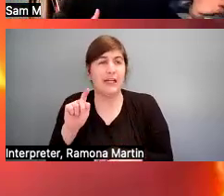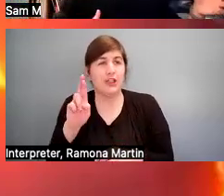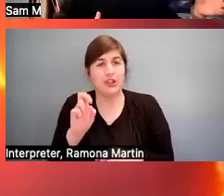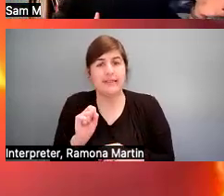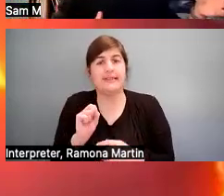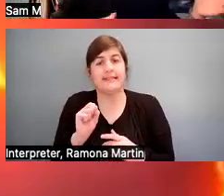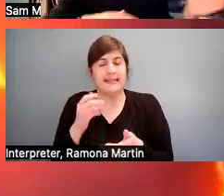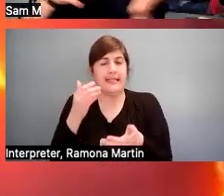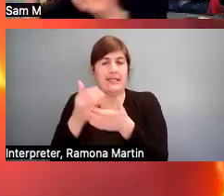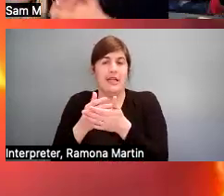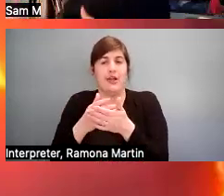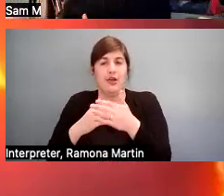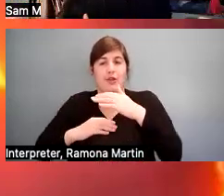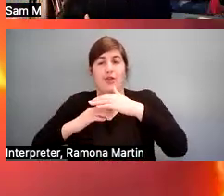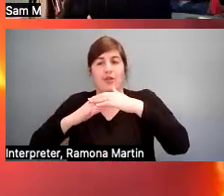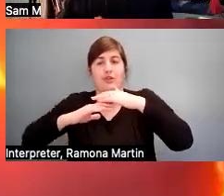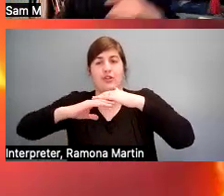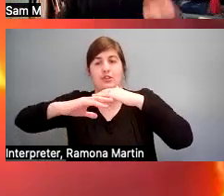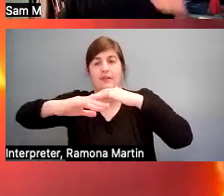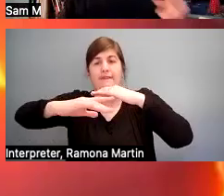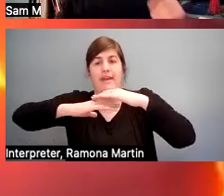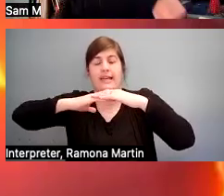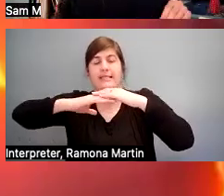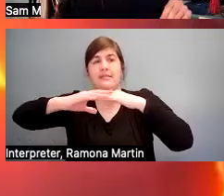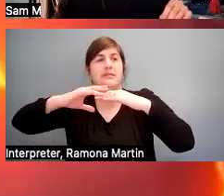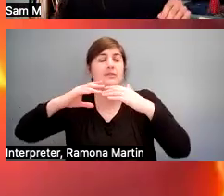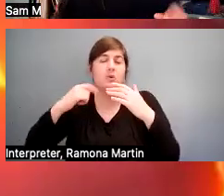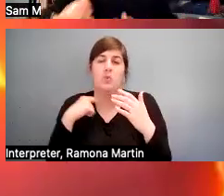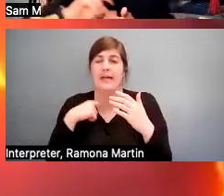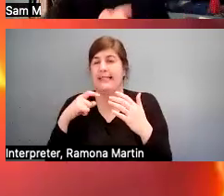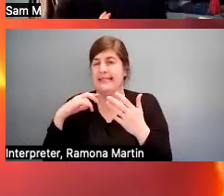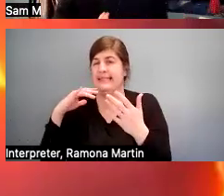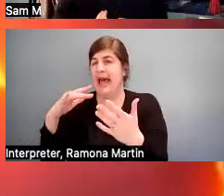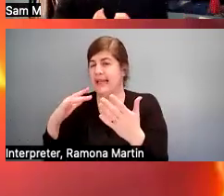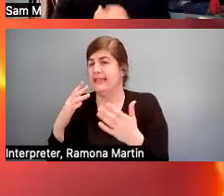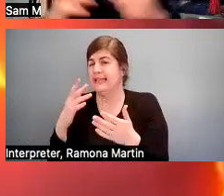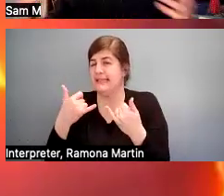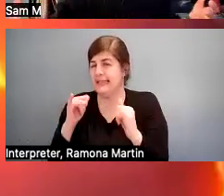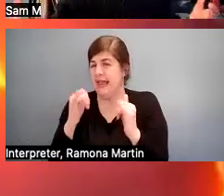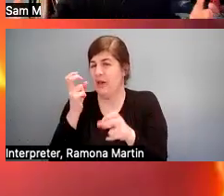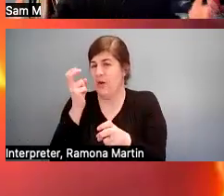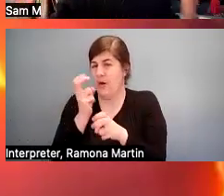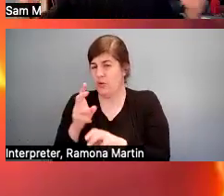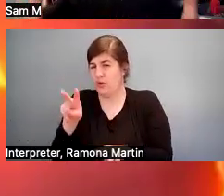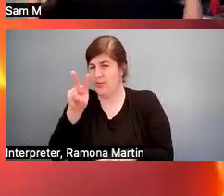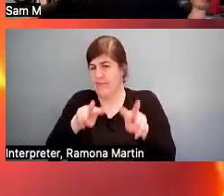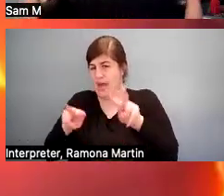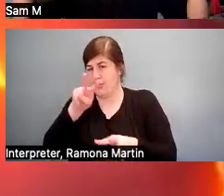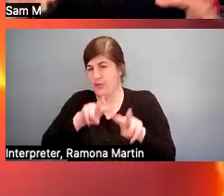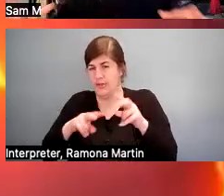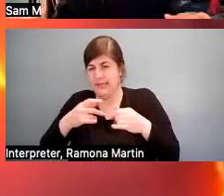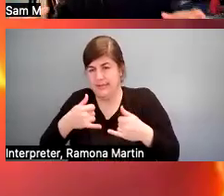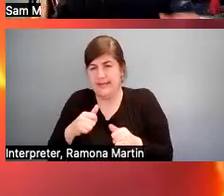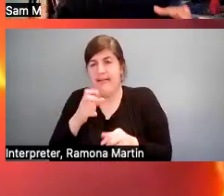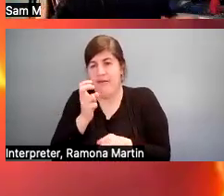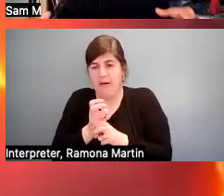to the surface or maybe just offshore. We need to study those because it's still hard to monitor them. It's still hard to put